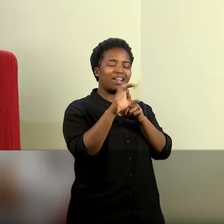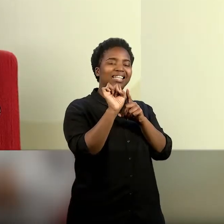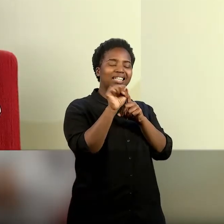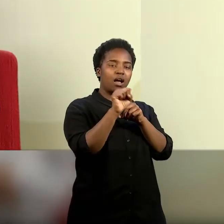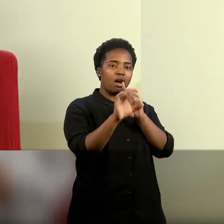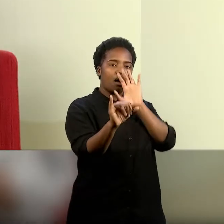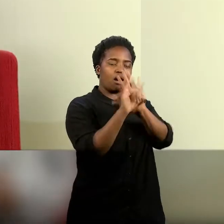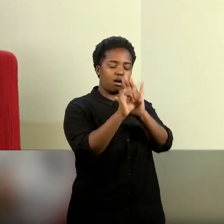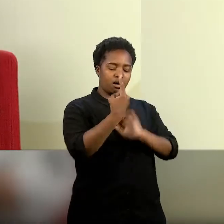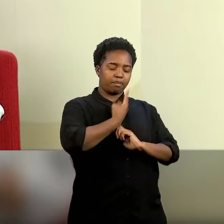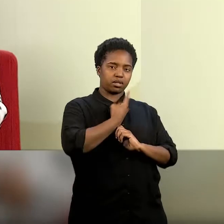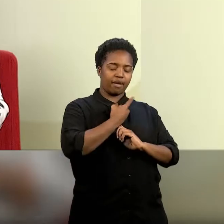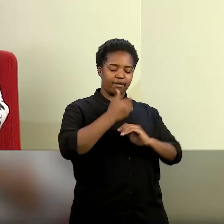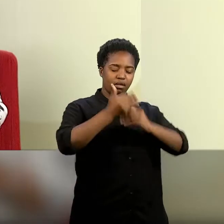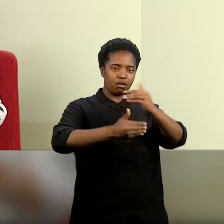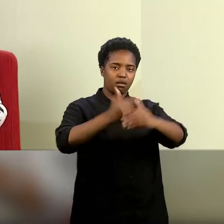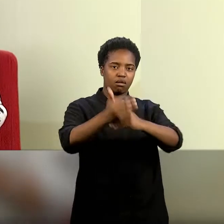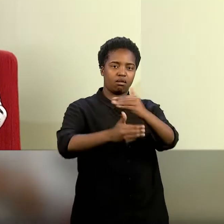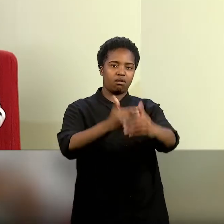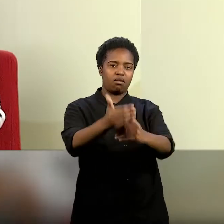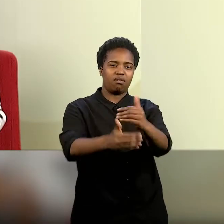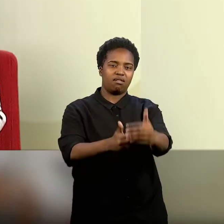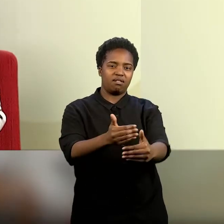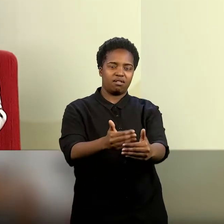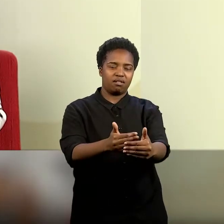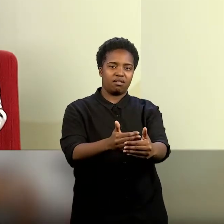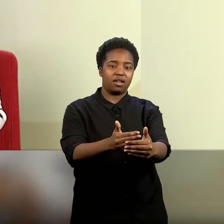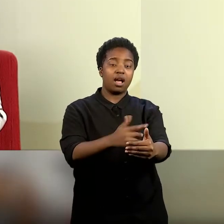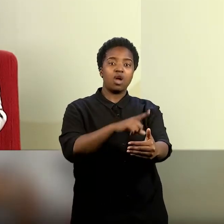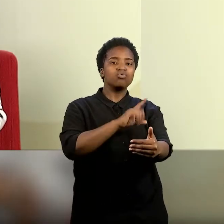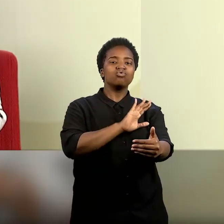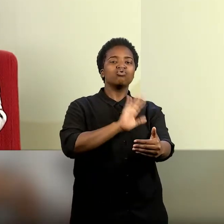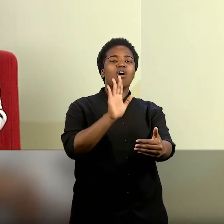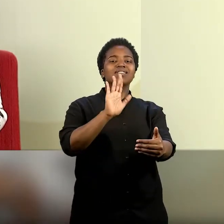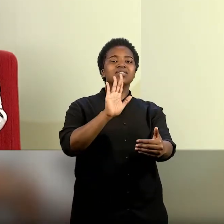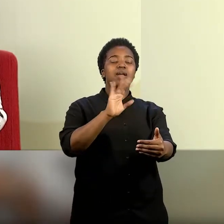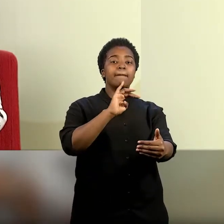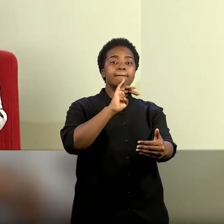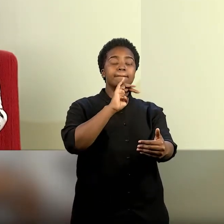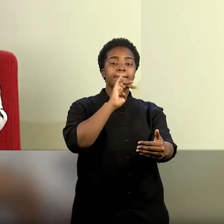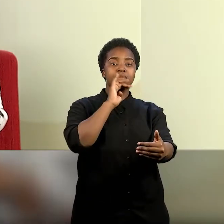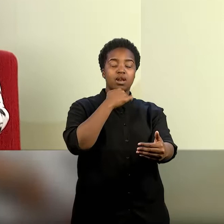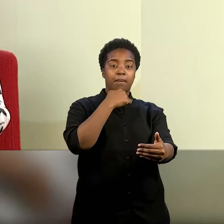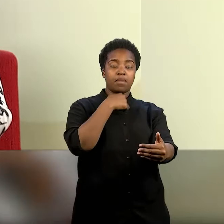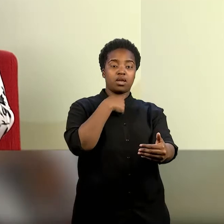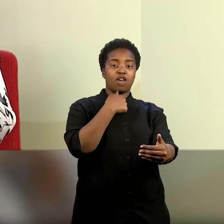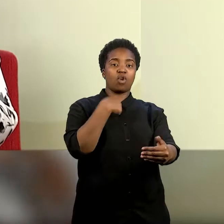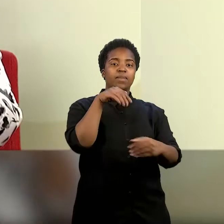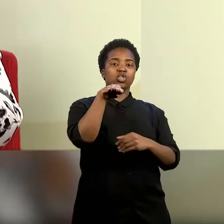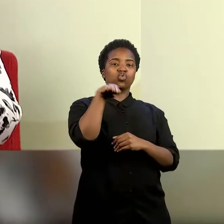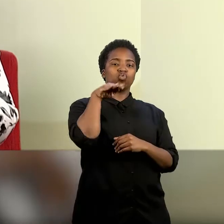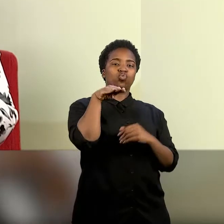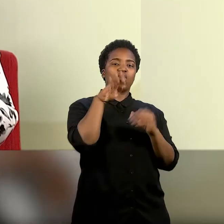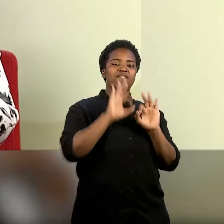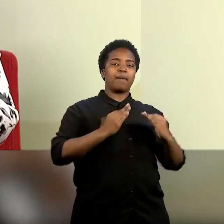where deaf people identify themselves along that spectrum we spoke about before. So it's not really that because I'm from a